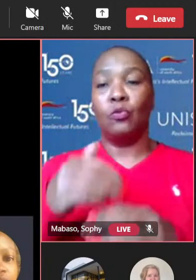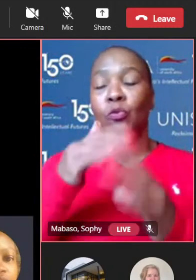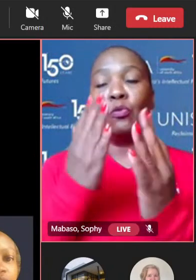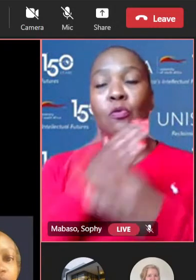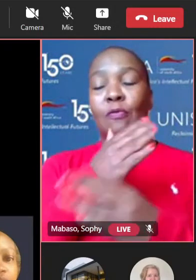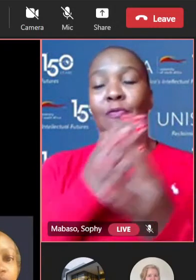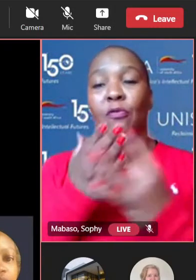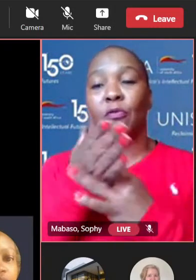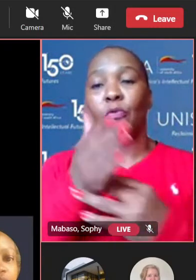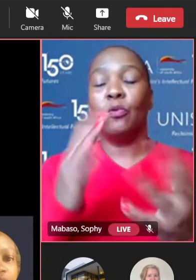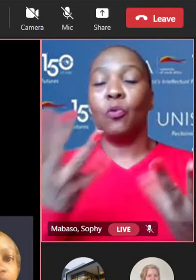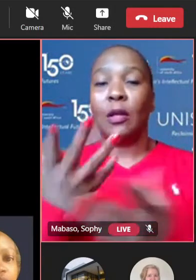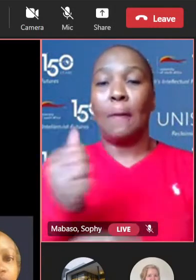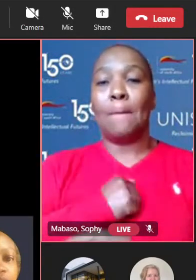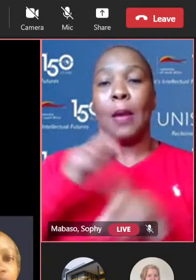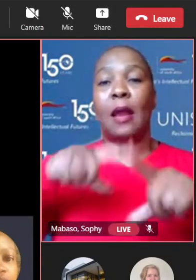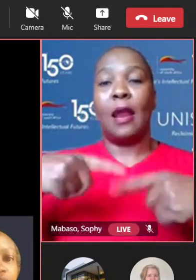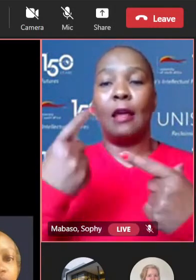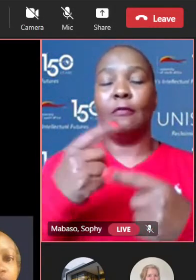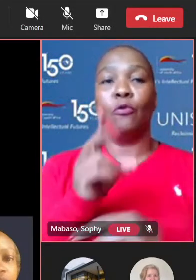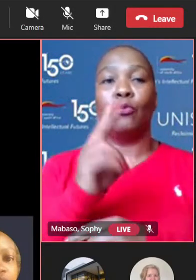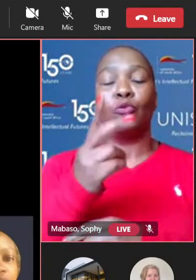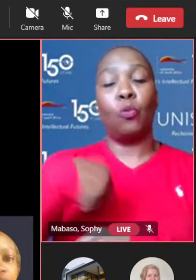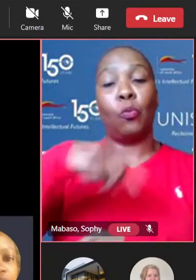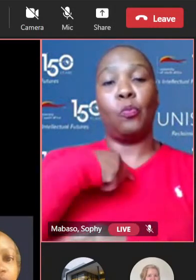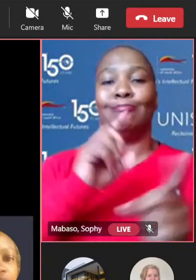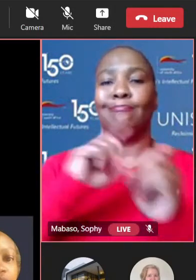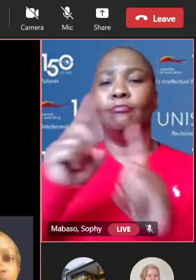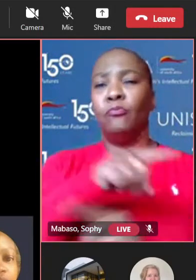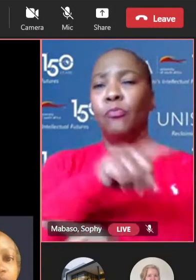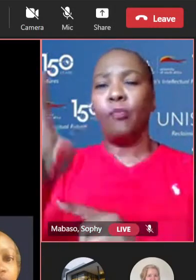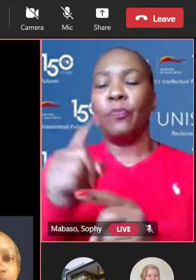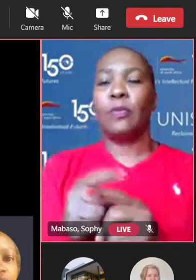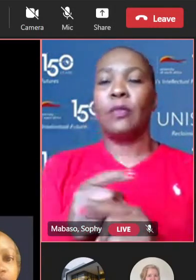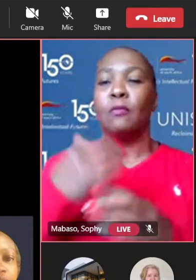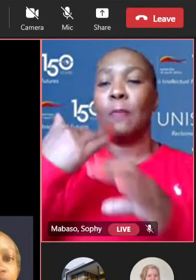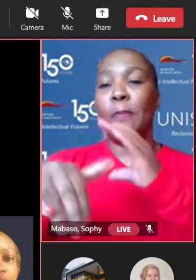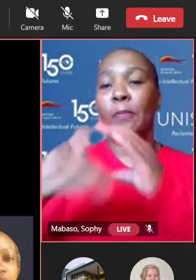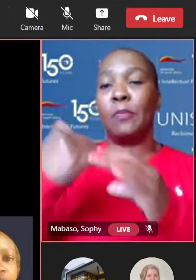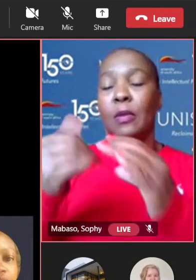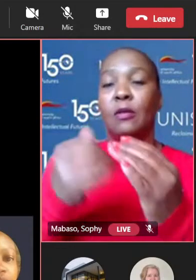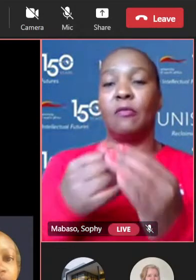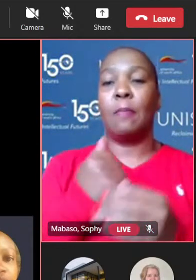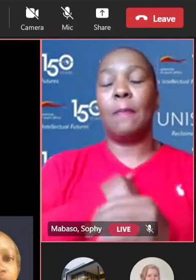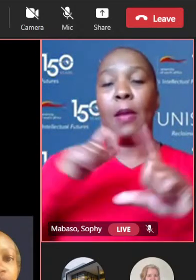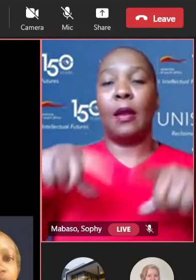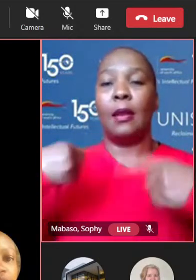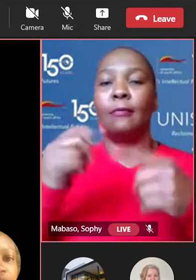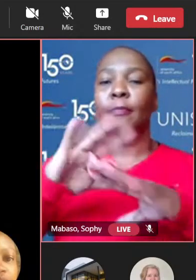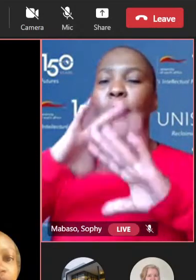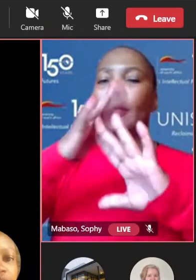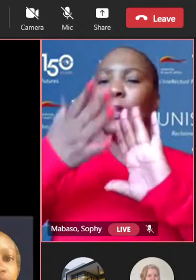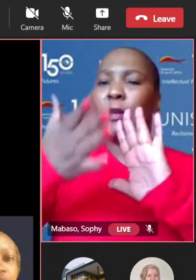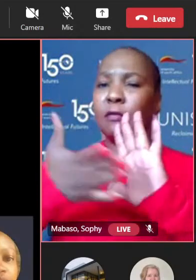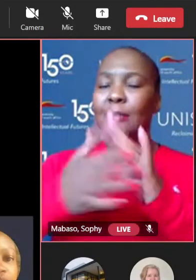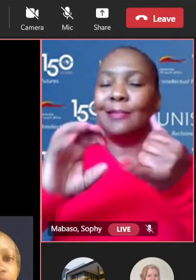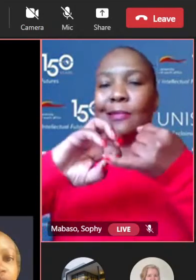also communicate with you via MyLife. So everything that we try to